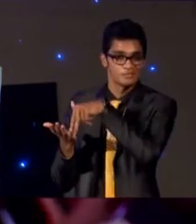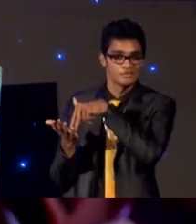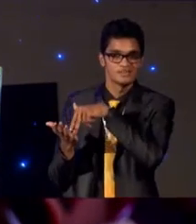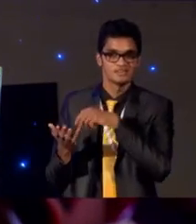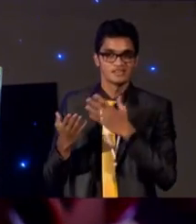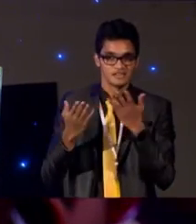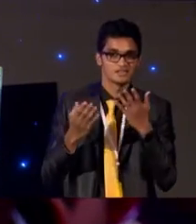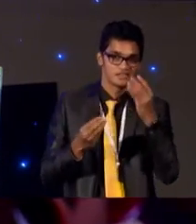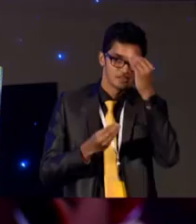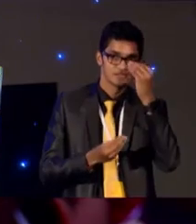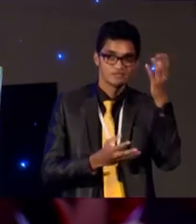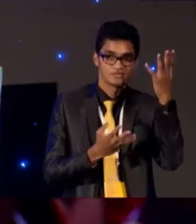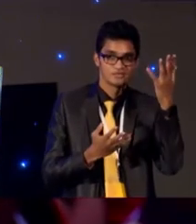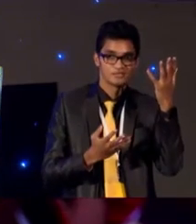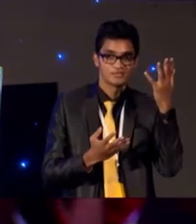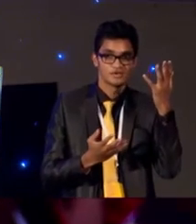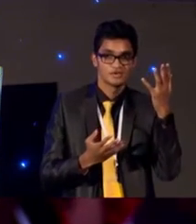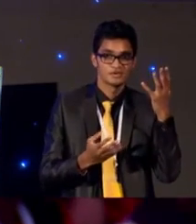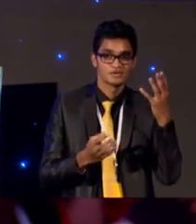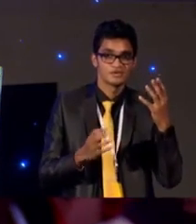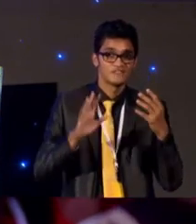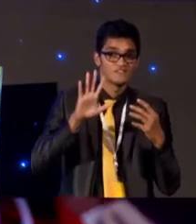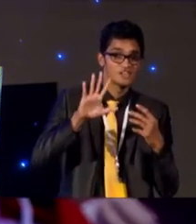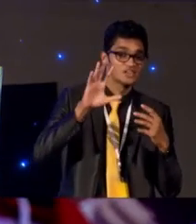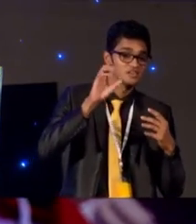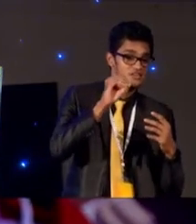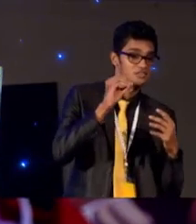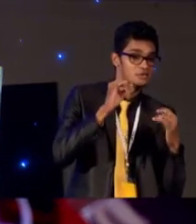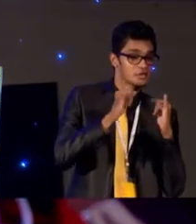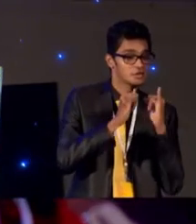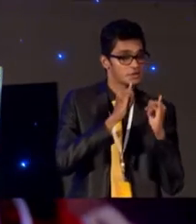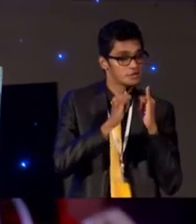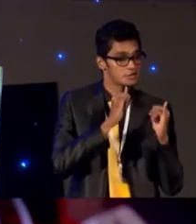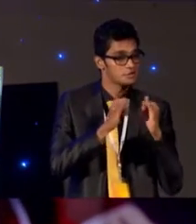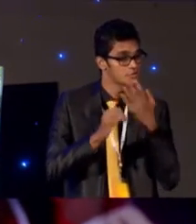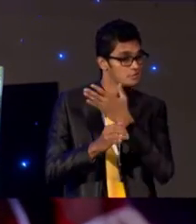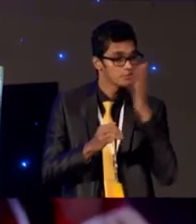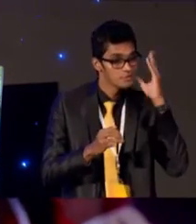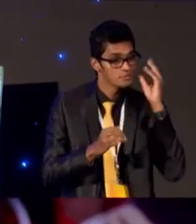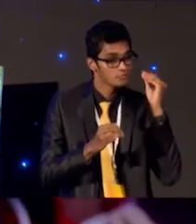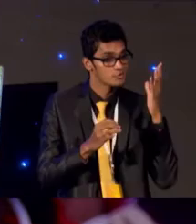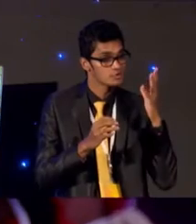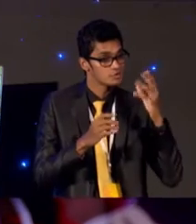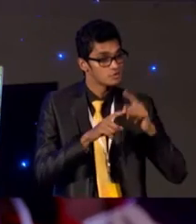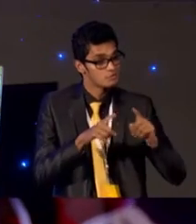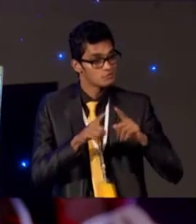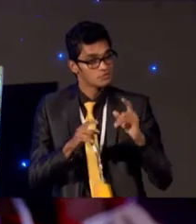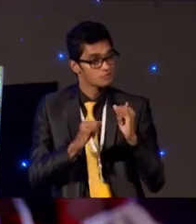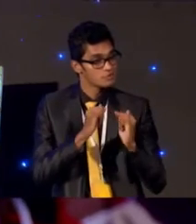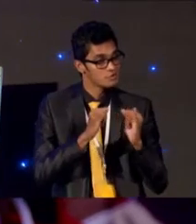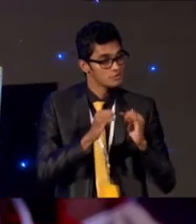already mentioned that he has attended about 50 plus interviews after MBA from IIM